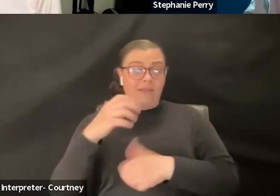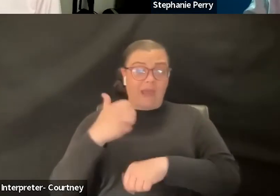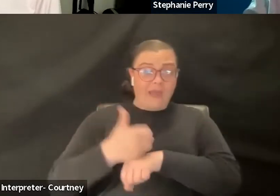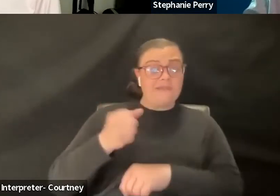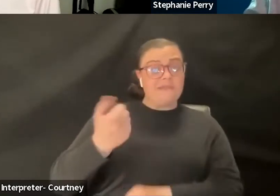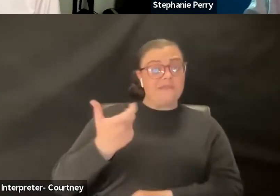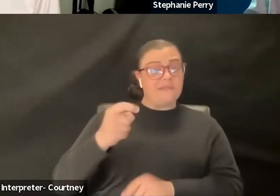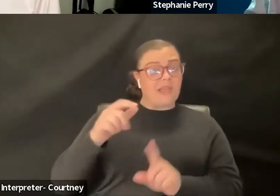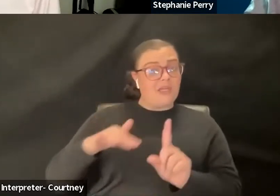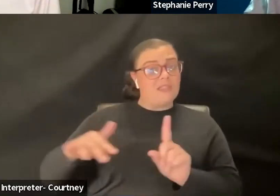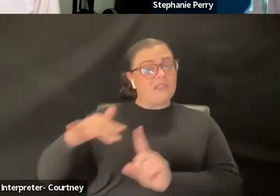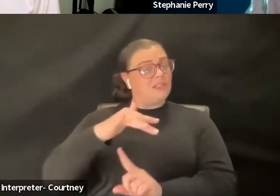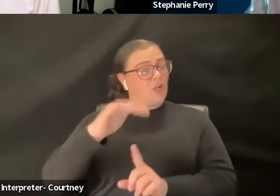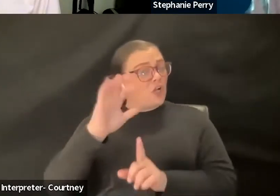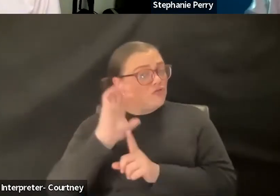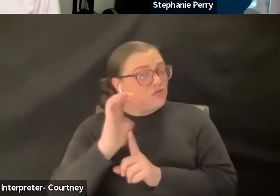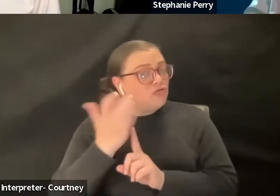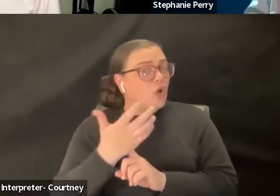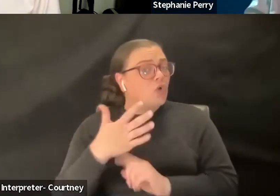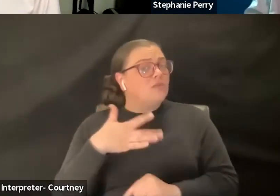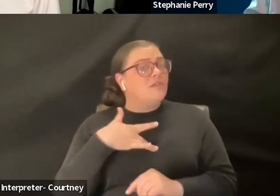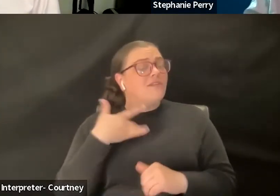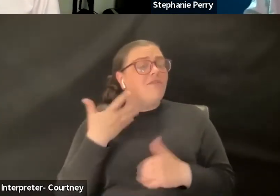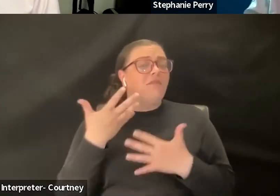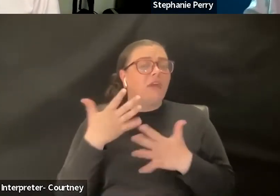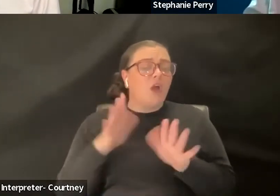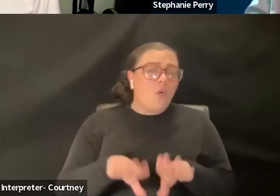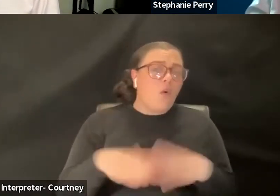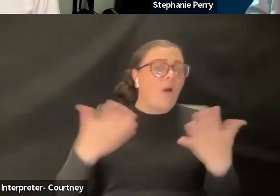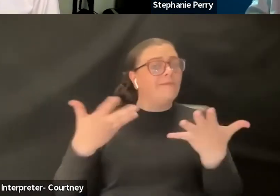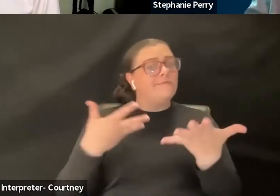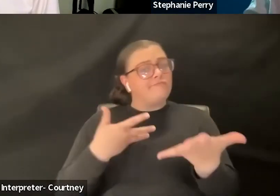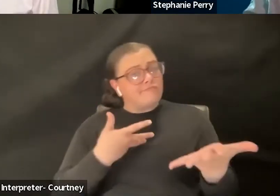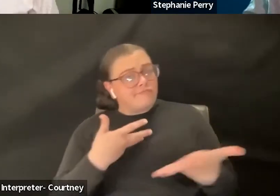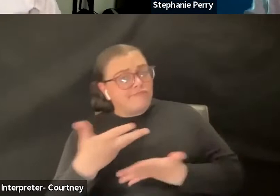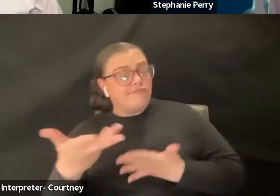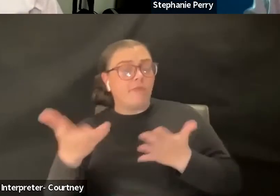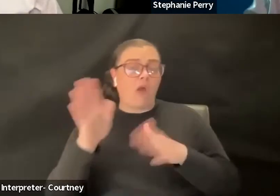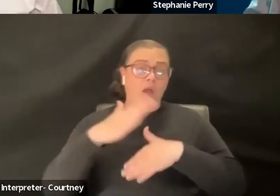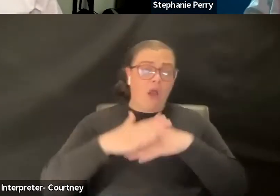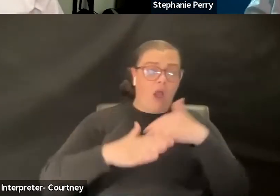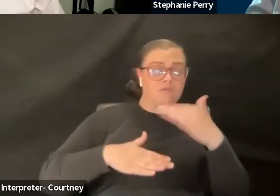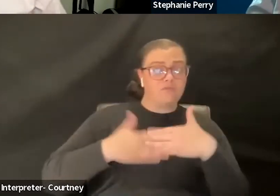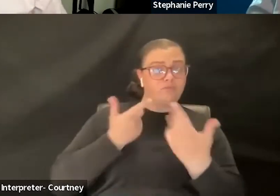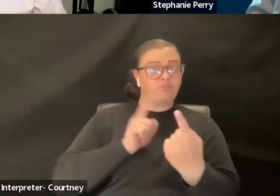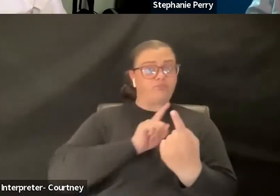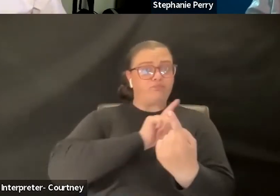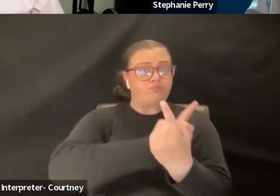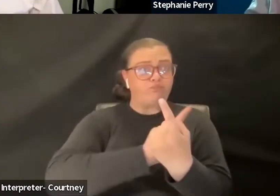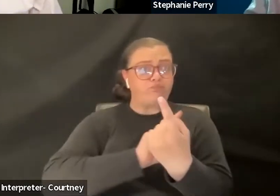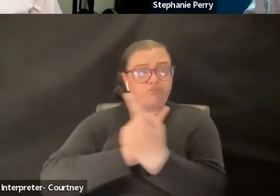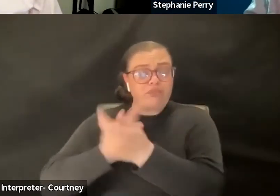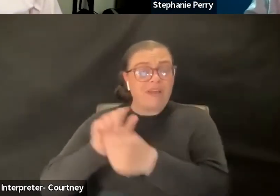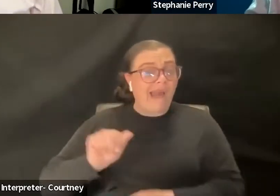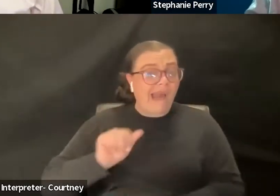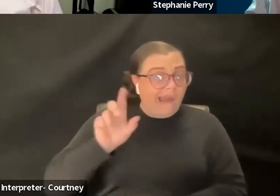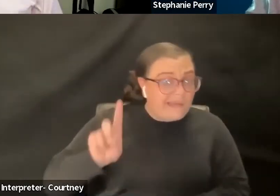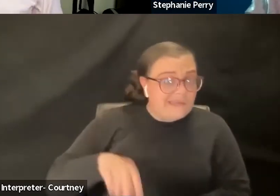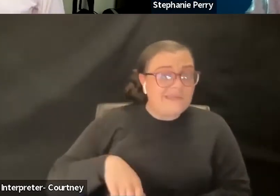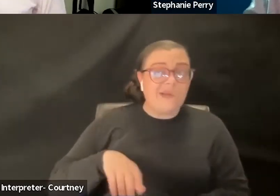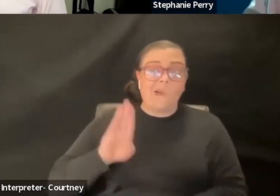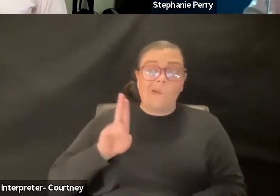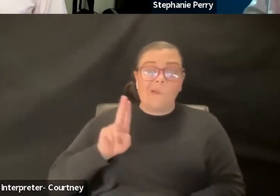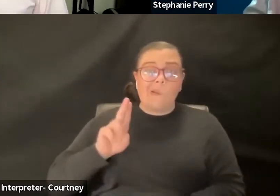feel comfortable approaching the ADs, the UPMs, those in charge on the set, and amicably discussing any